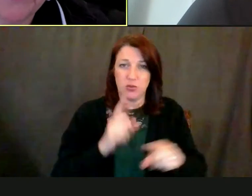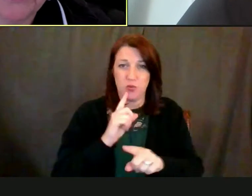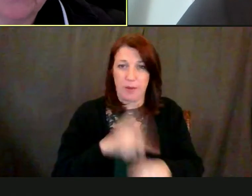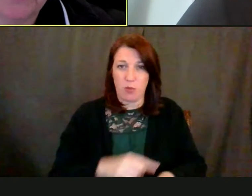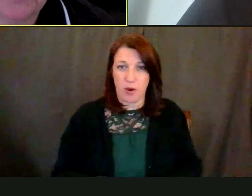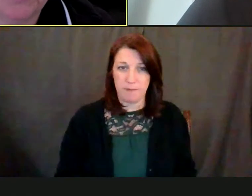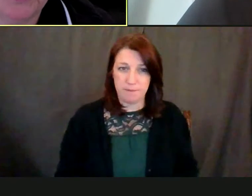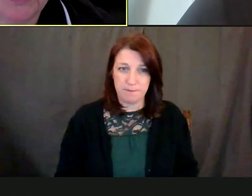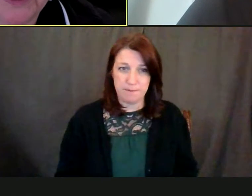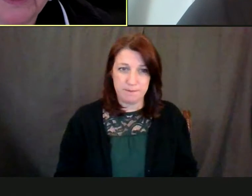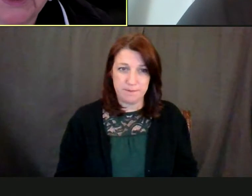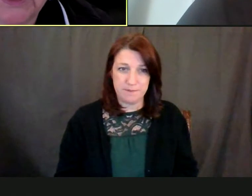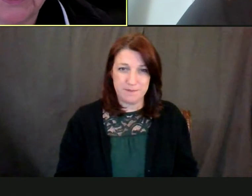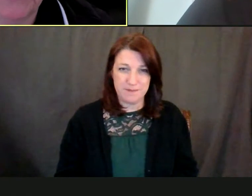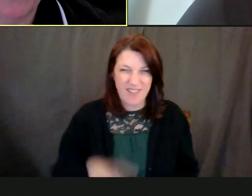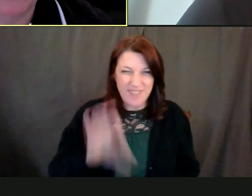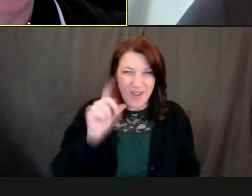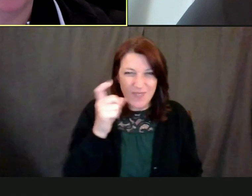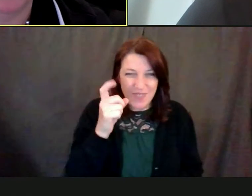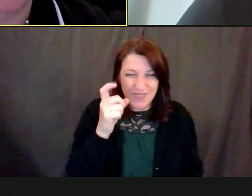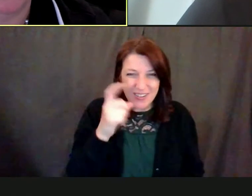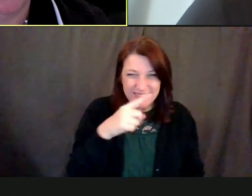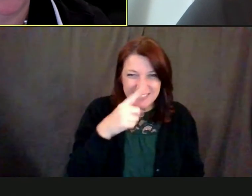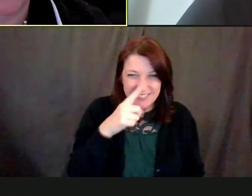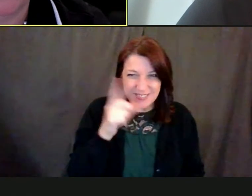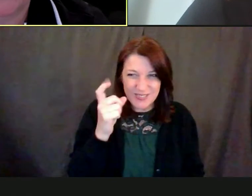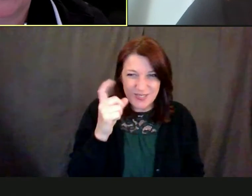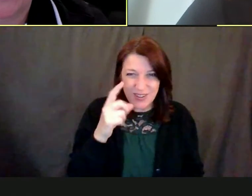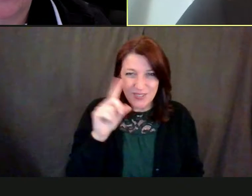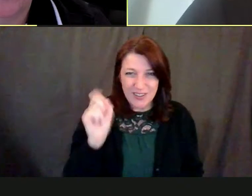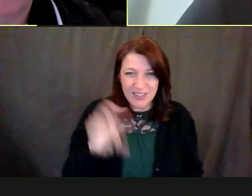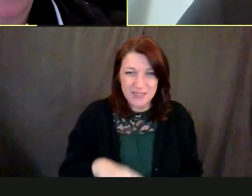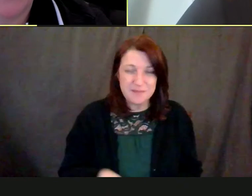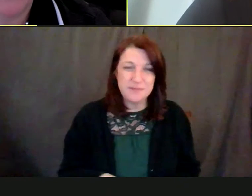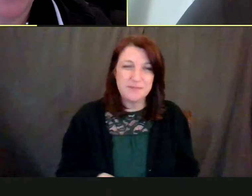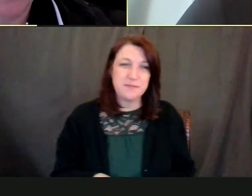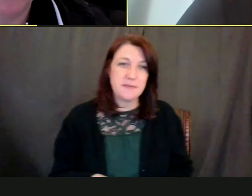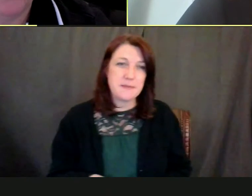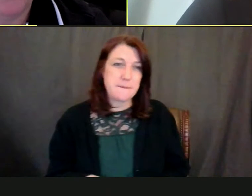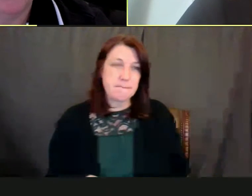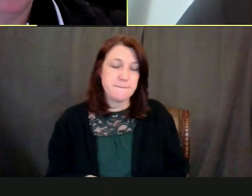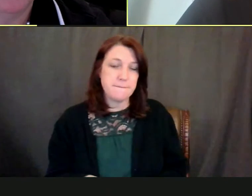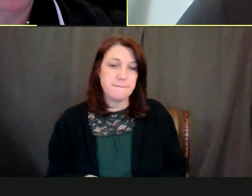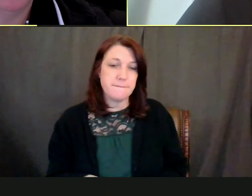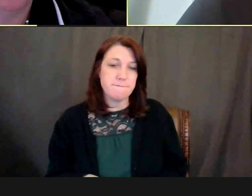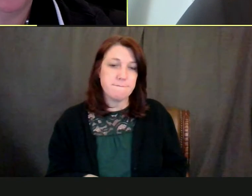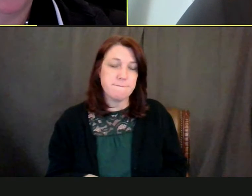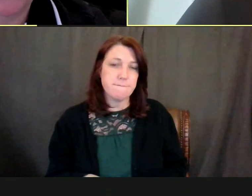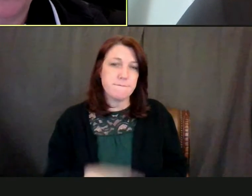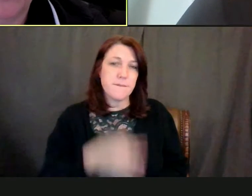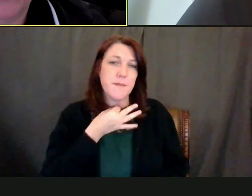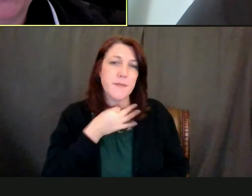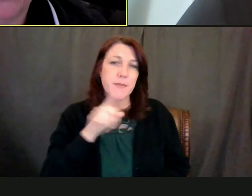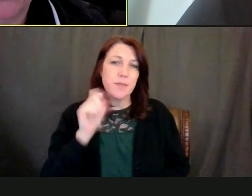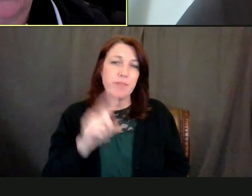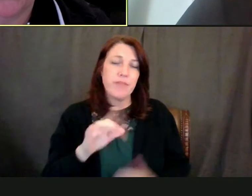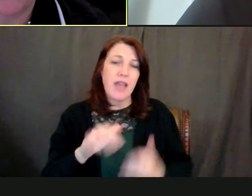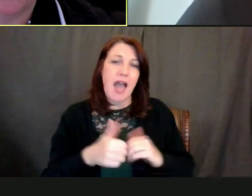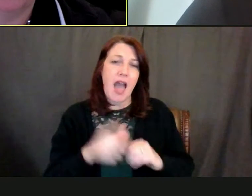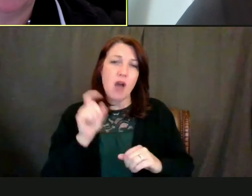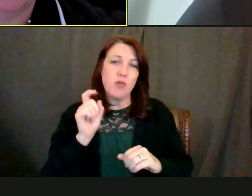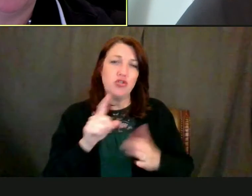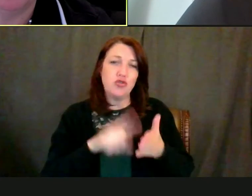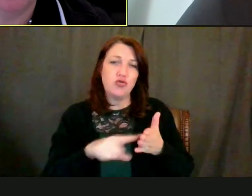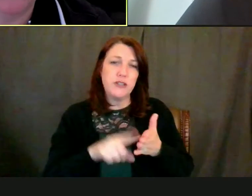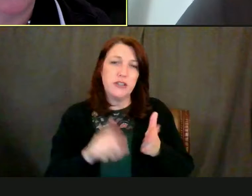Great. I actually found one more question, if you don't mind answering. Sure. How should the